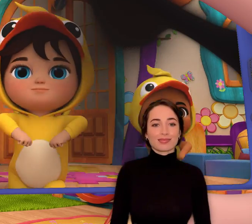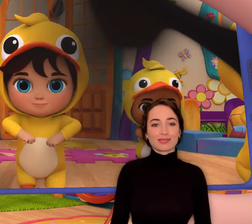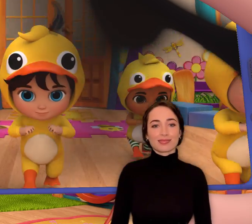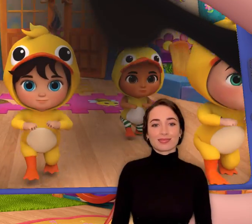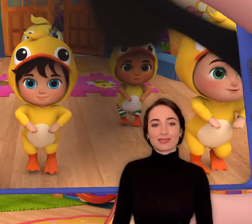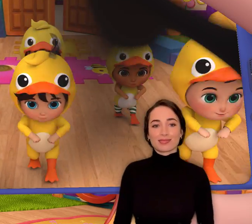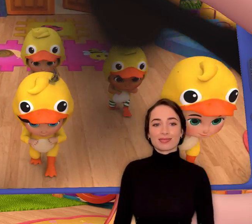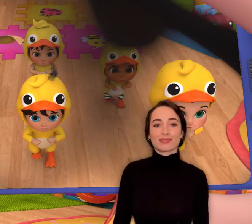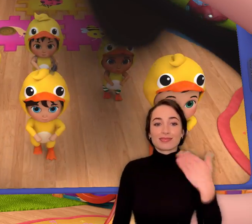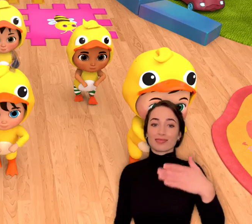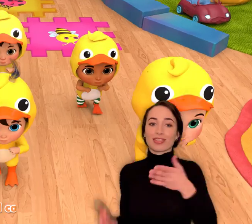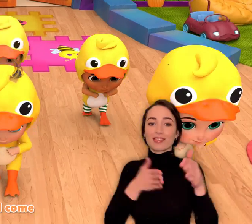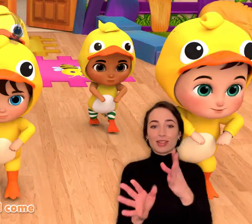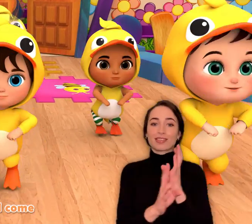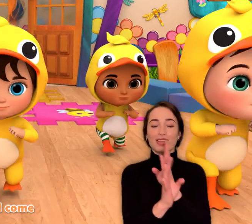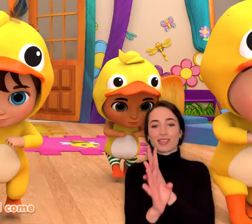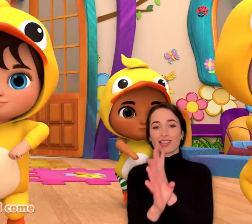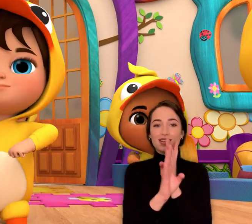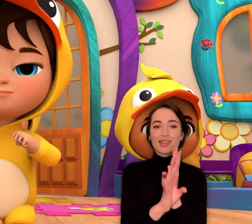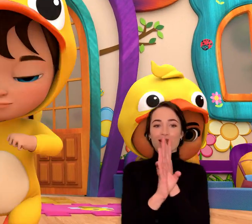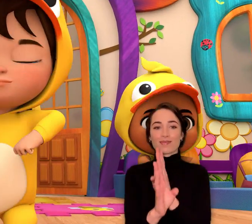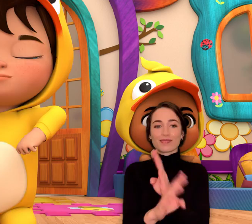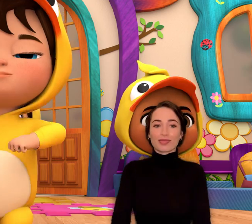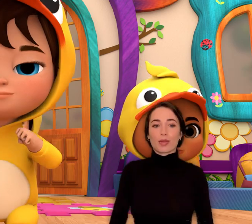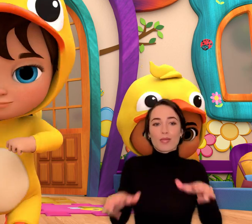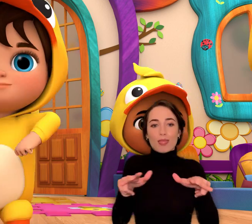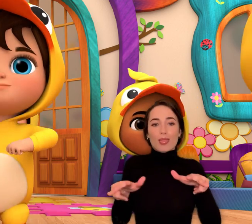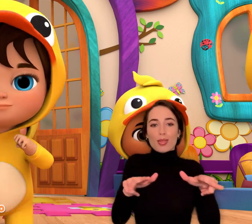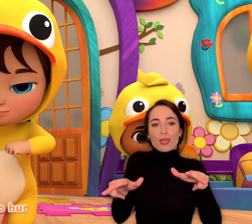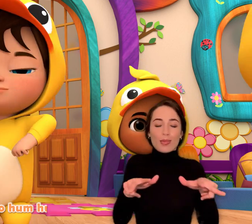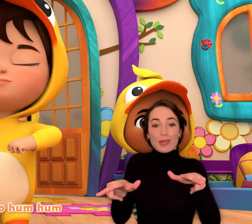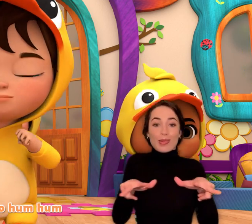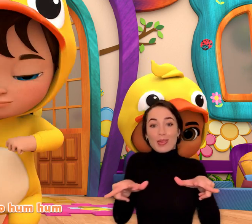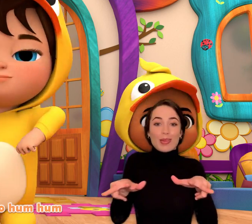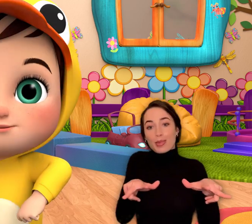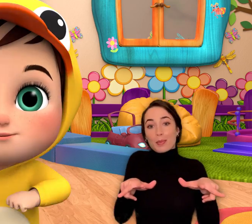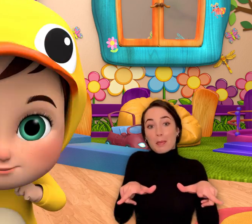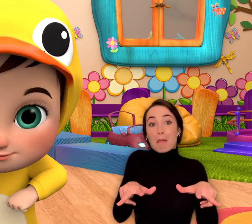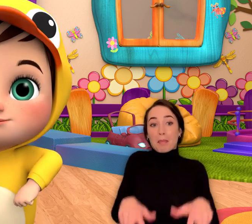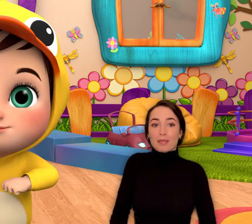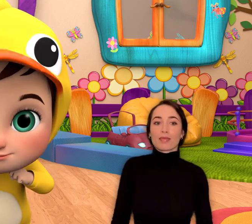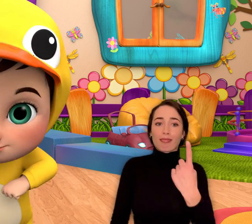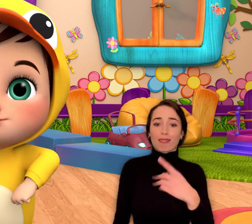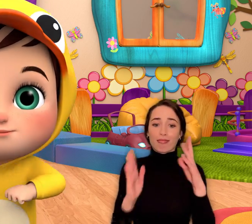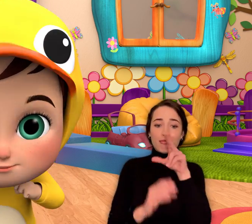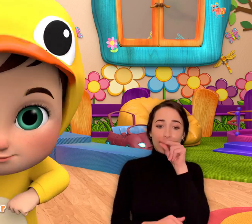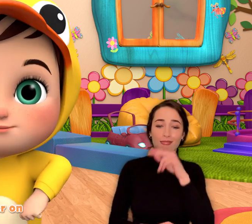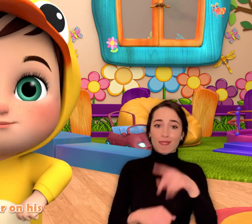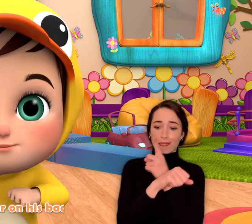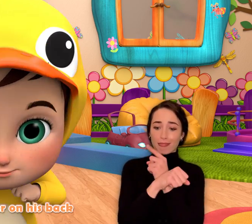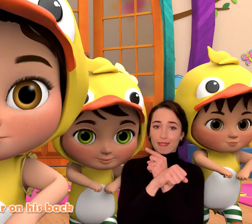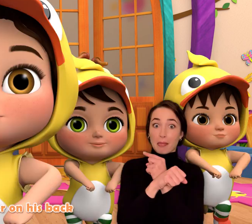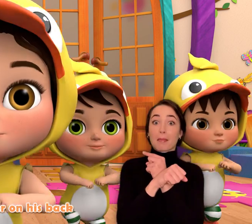quack home by the river they would come wble Wubble wble Wubble ho hum but the one that